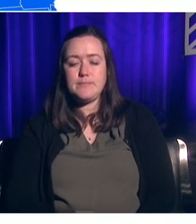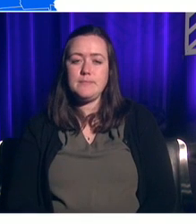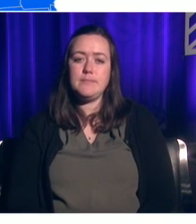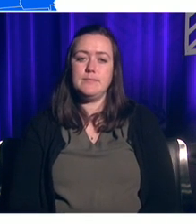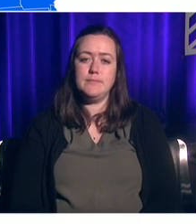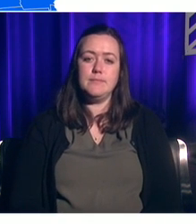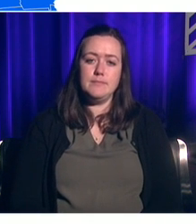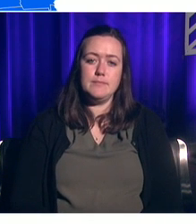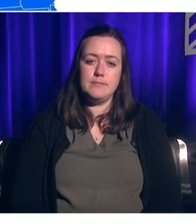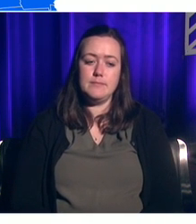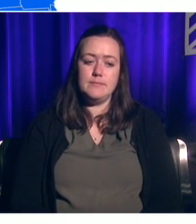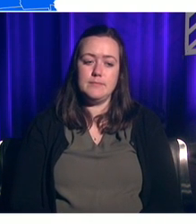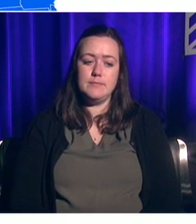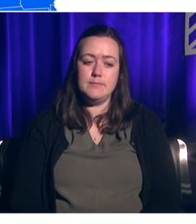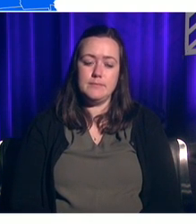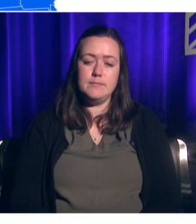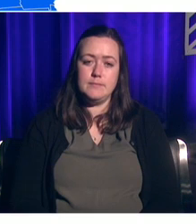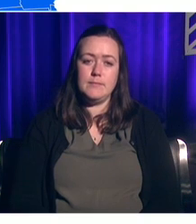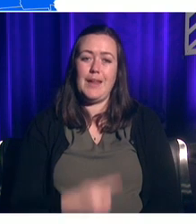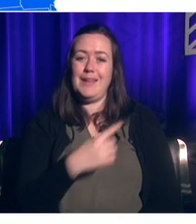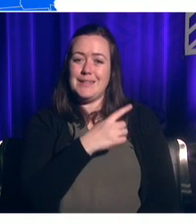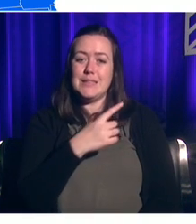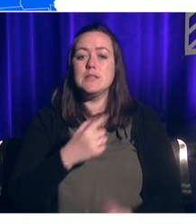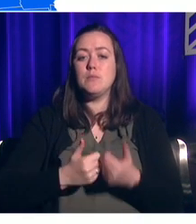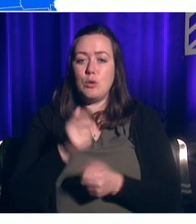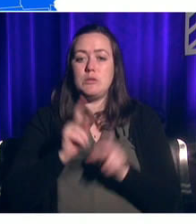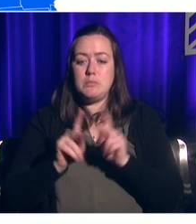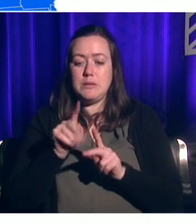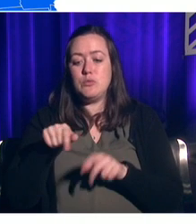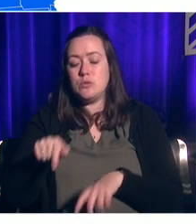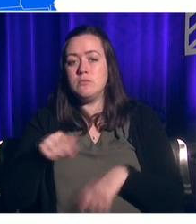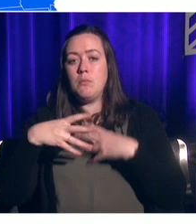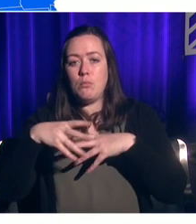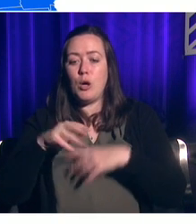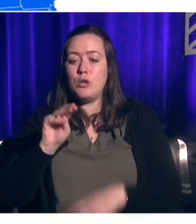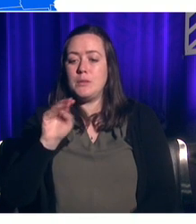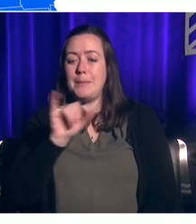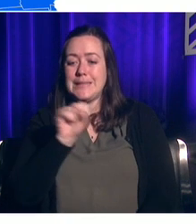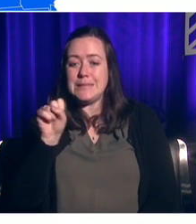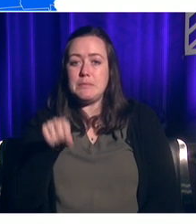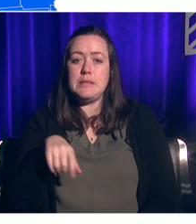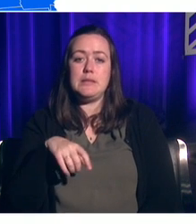These are the Americans, for the most part, that marched in Mississippi, Tennessee,